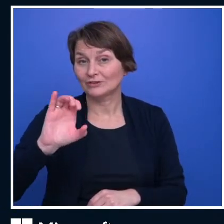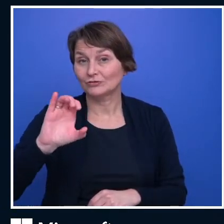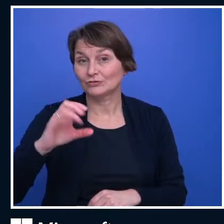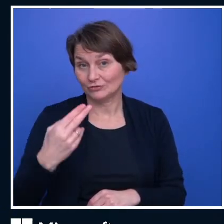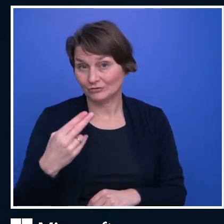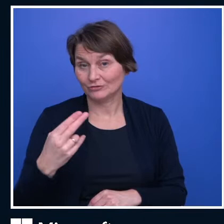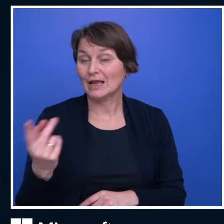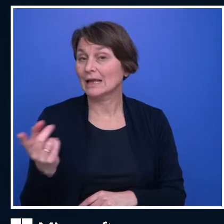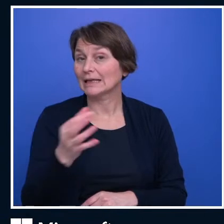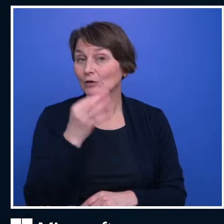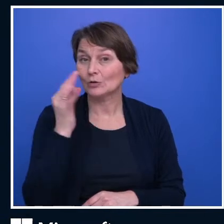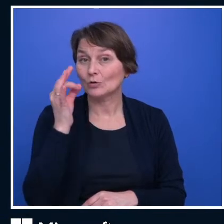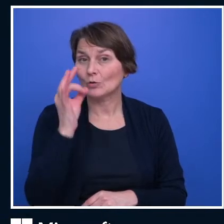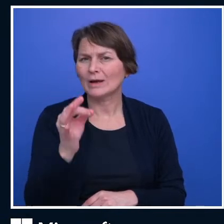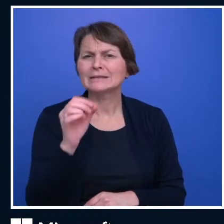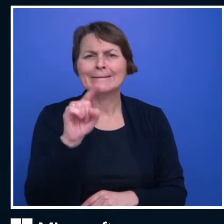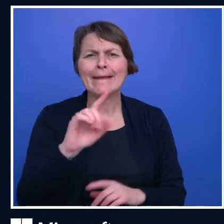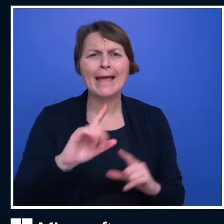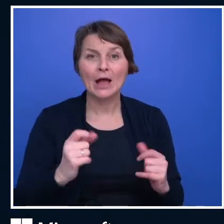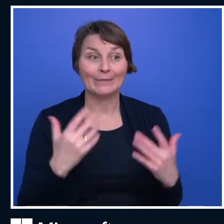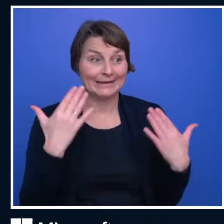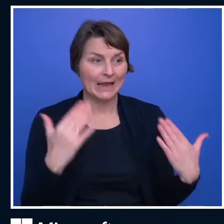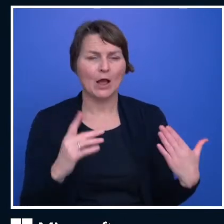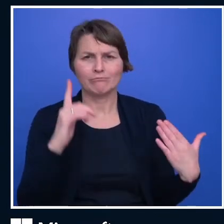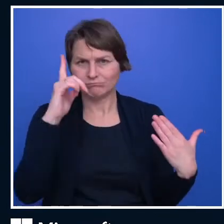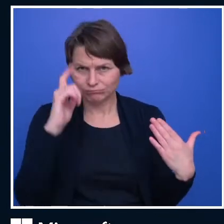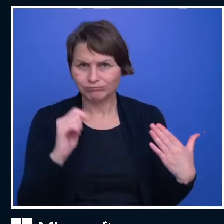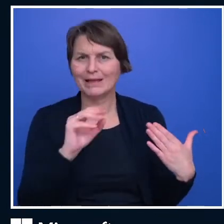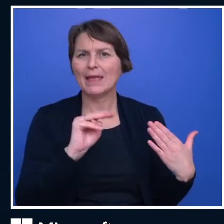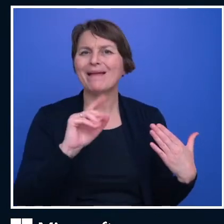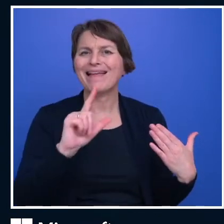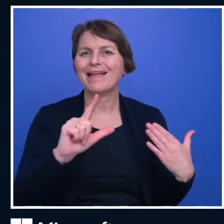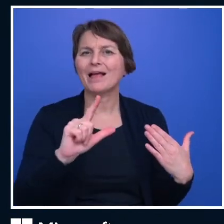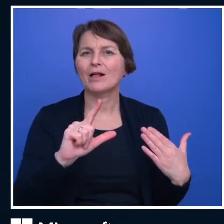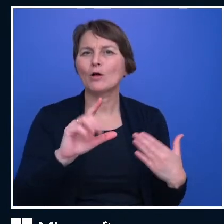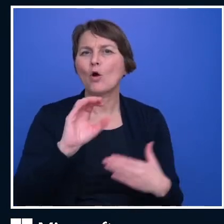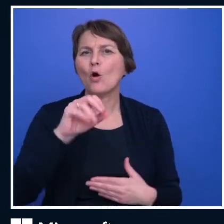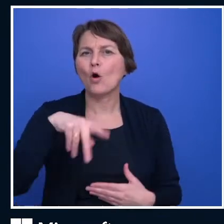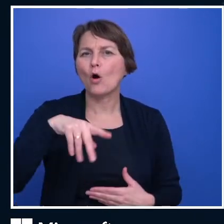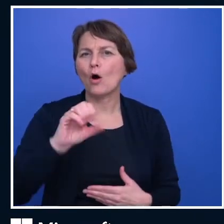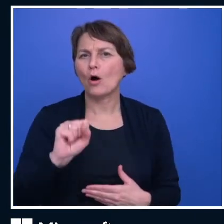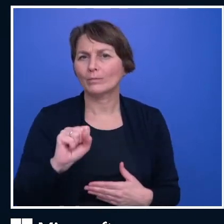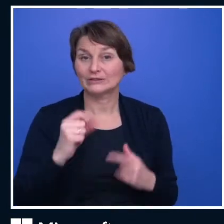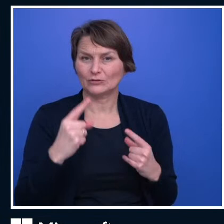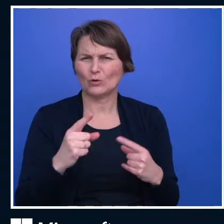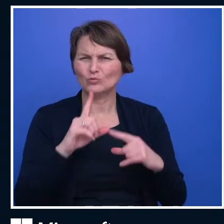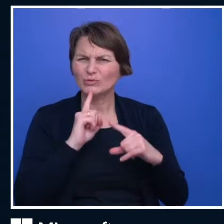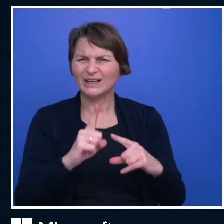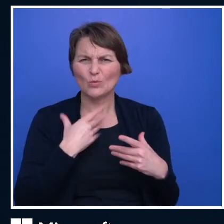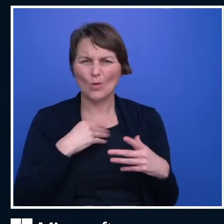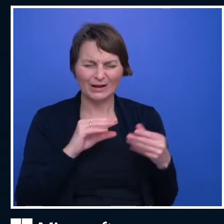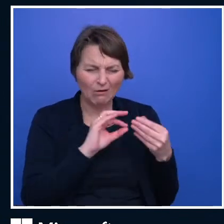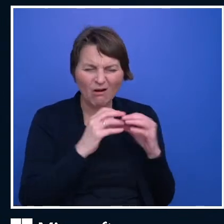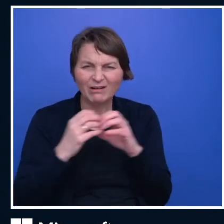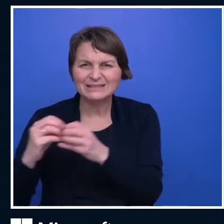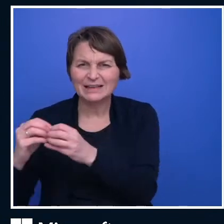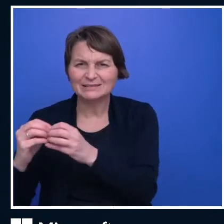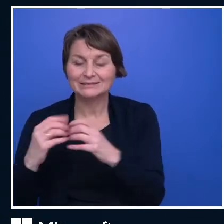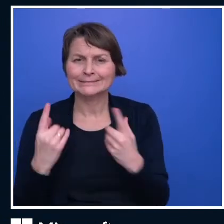into ML/Ops and start at an architecture level, or are there any suggestions related to careers